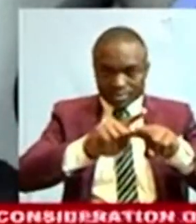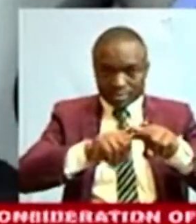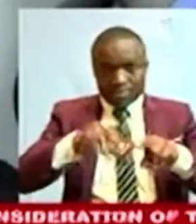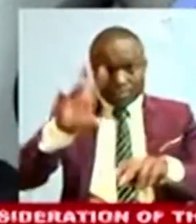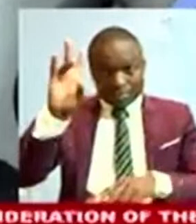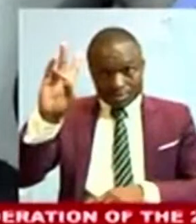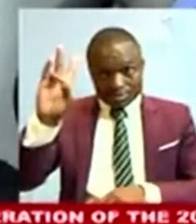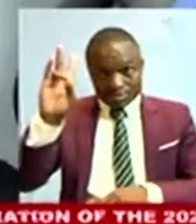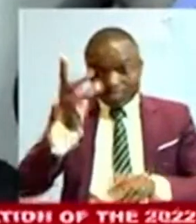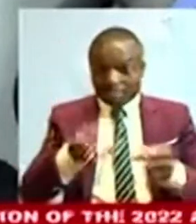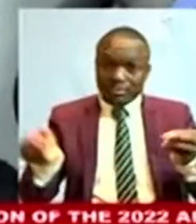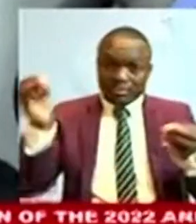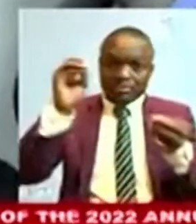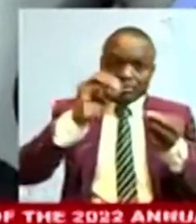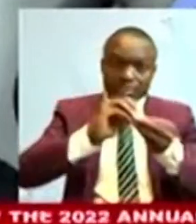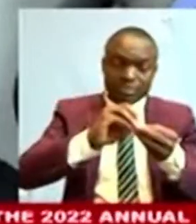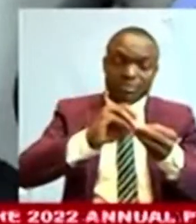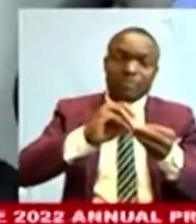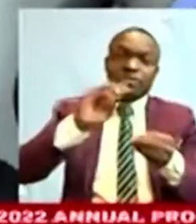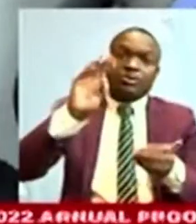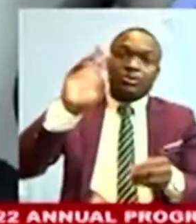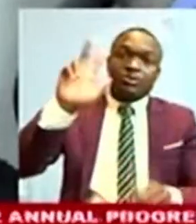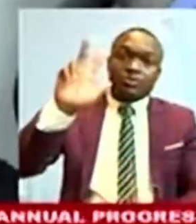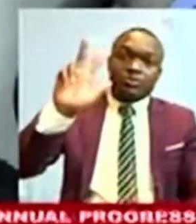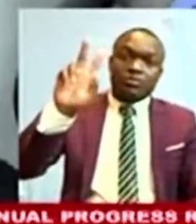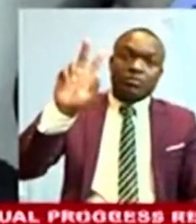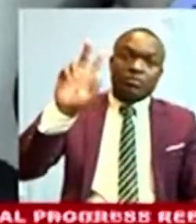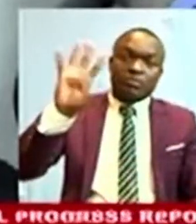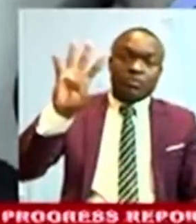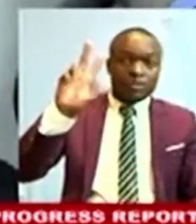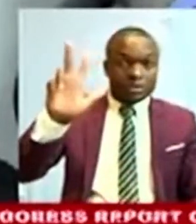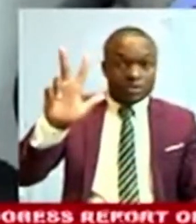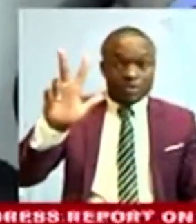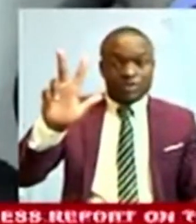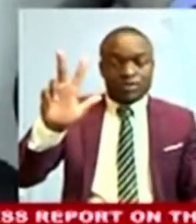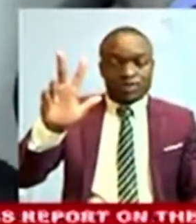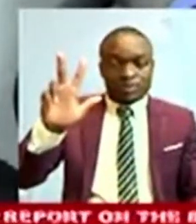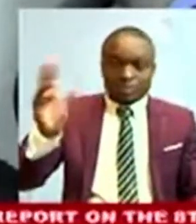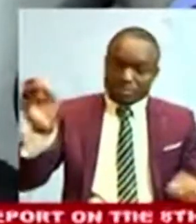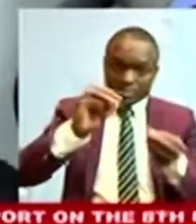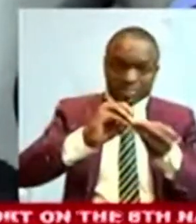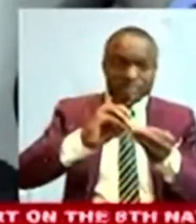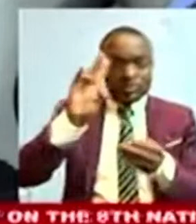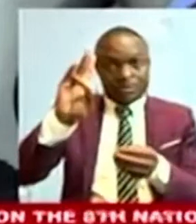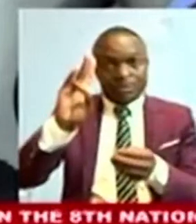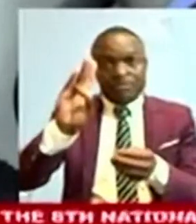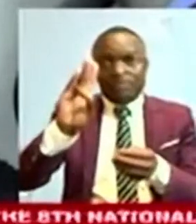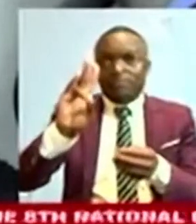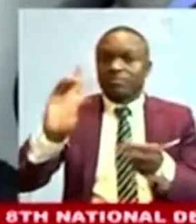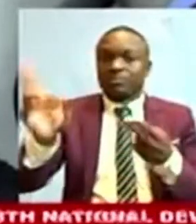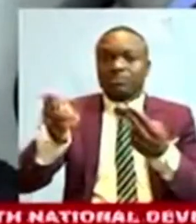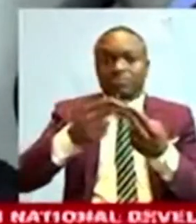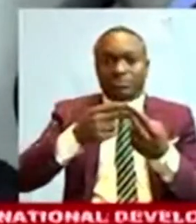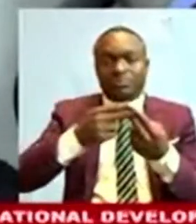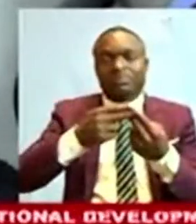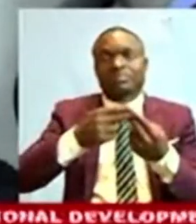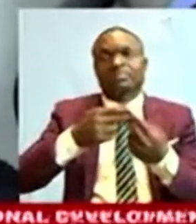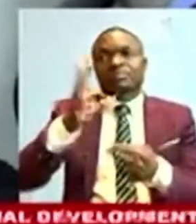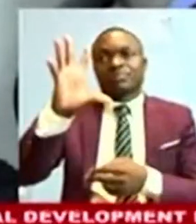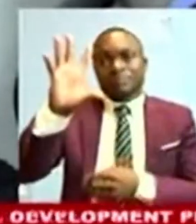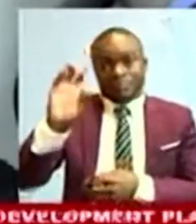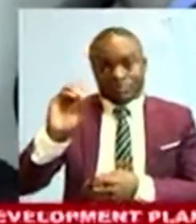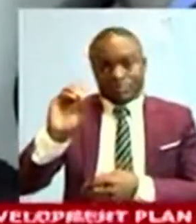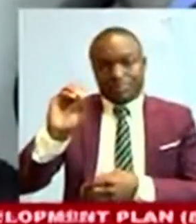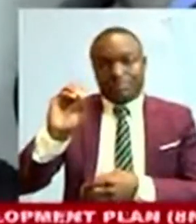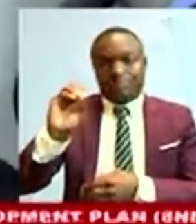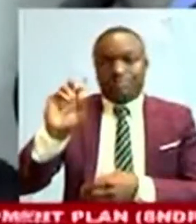added to 43 gives us 50. But if we remain at 43, it is correct. I think as you have put it, that